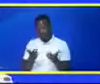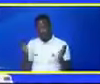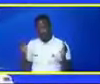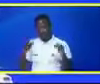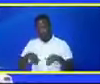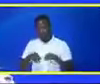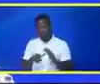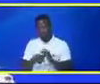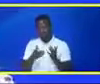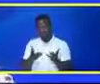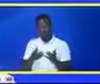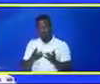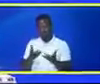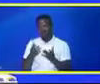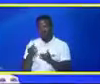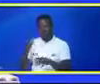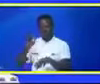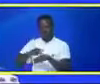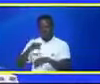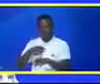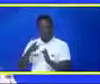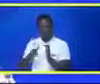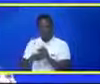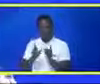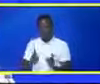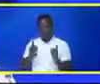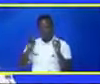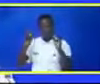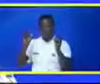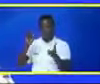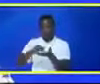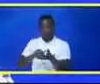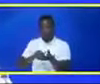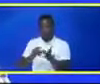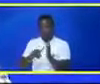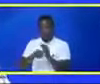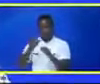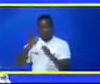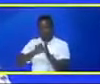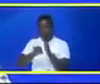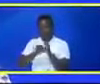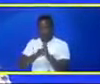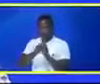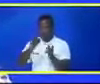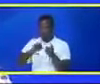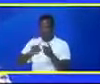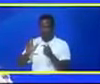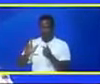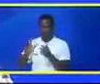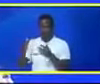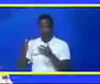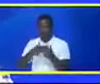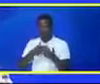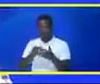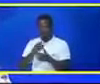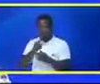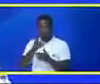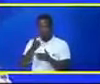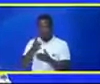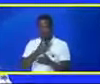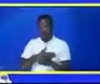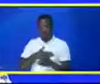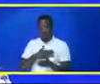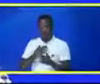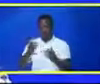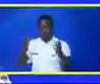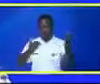I need restoration and rededication. I'm going to count 1 to 5. Wherever you are, many of you will be coming from a